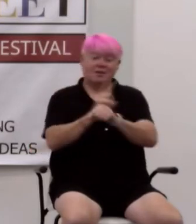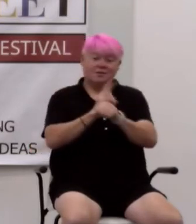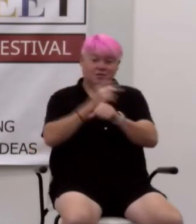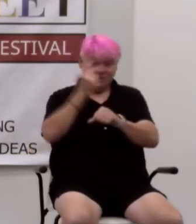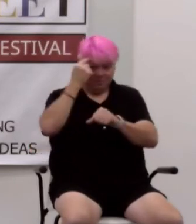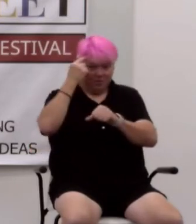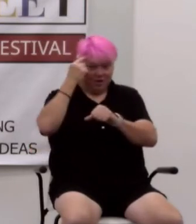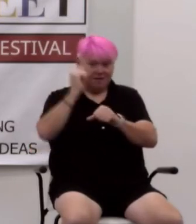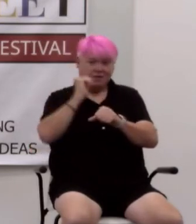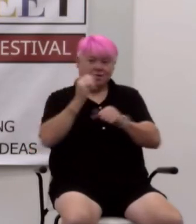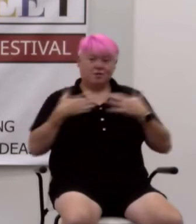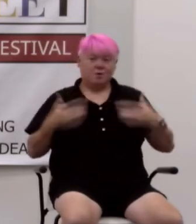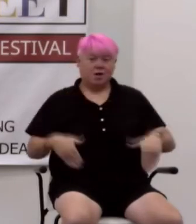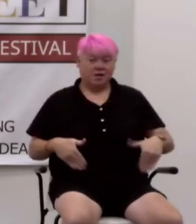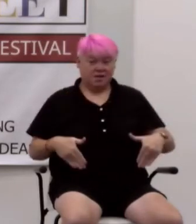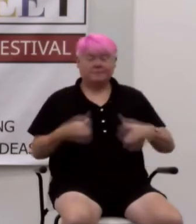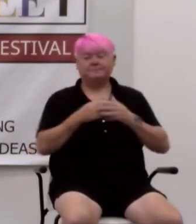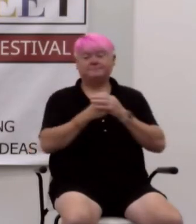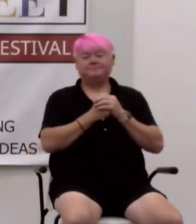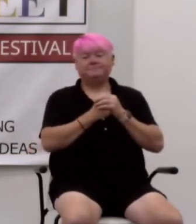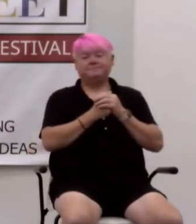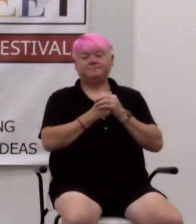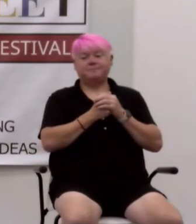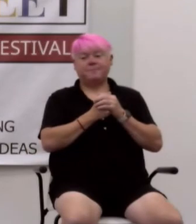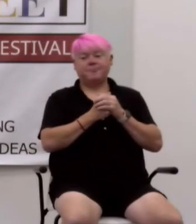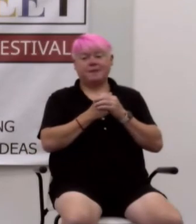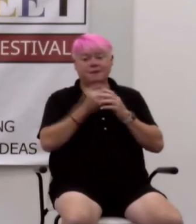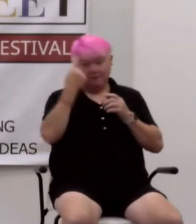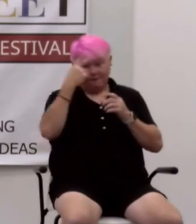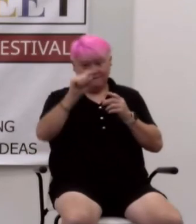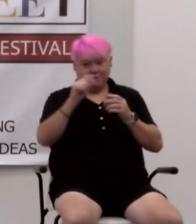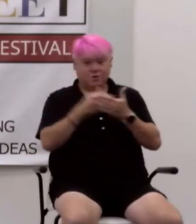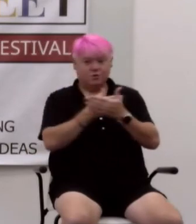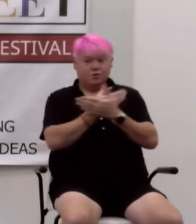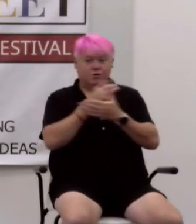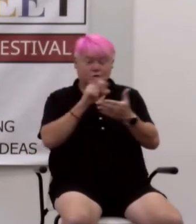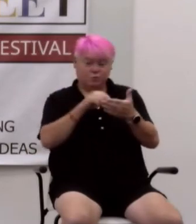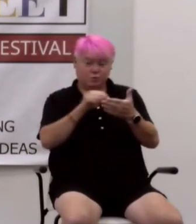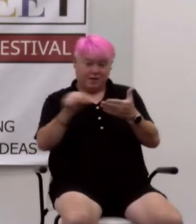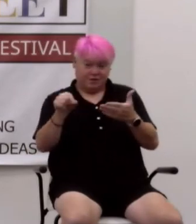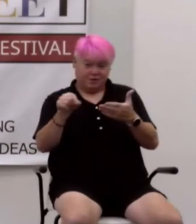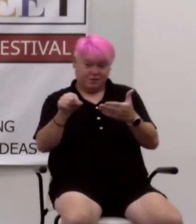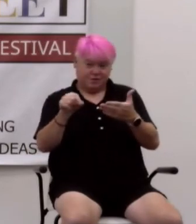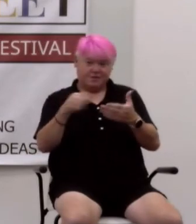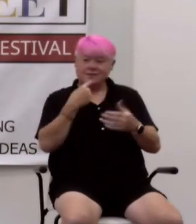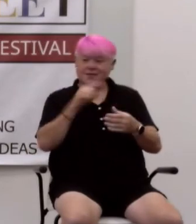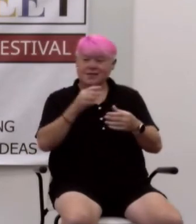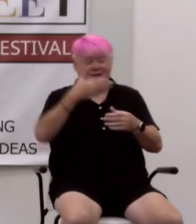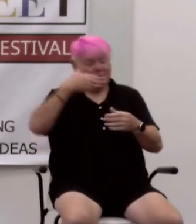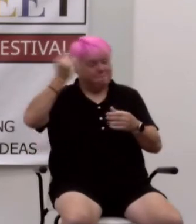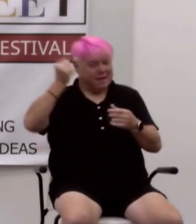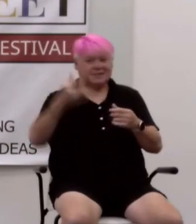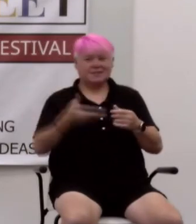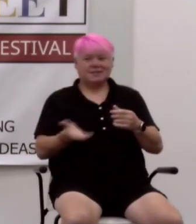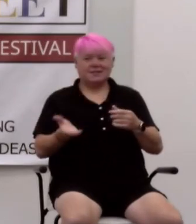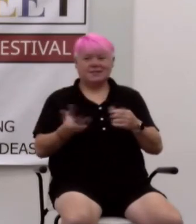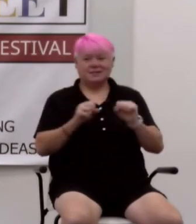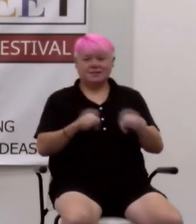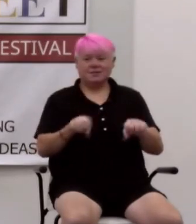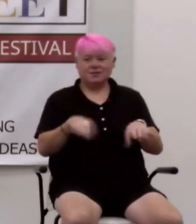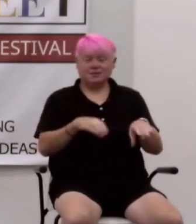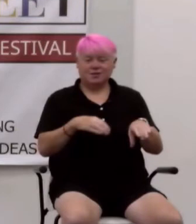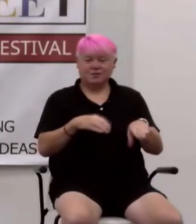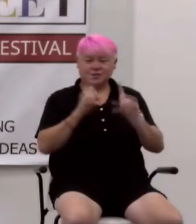body. So for new writers, I would say one of the best things you can do is to attend a